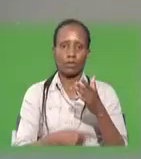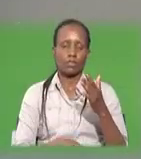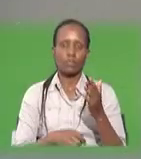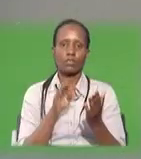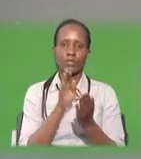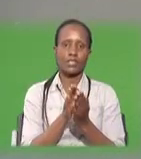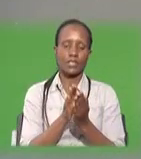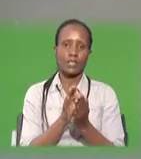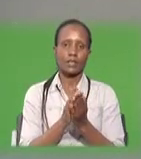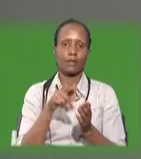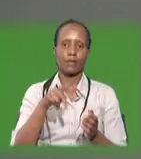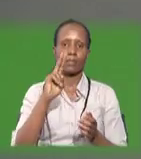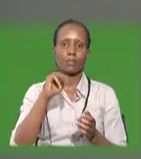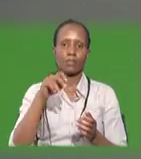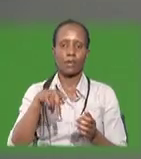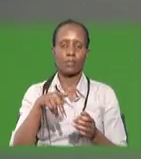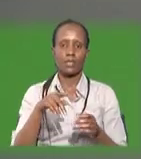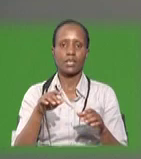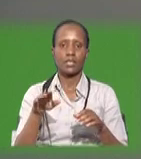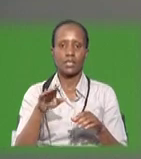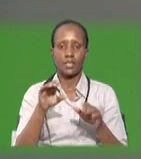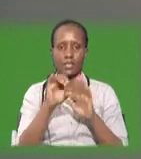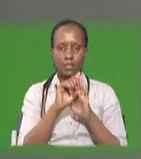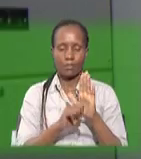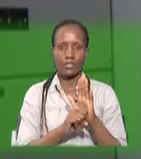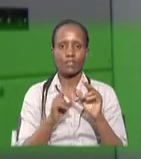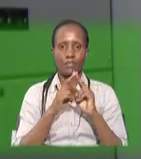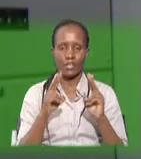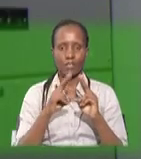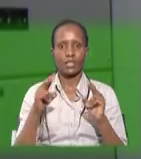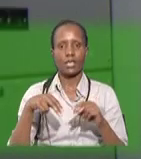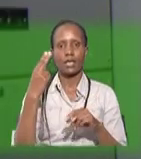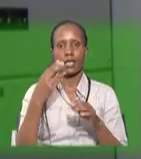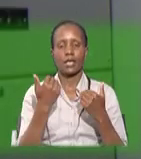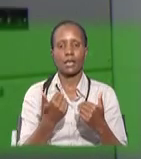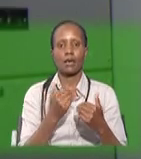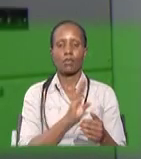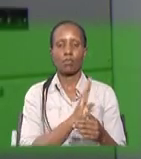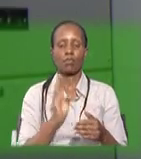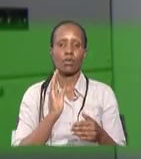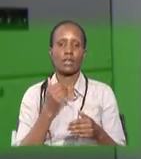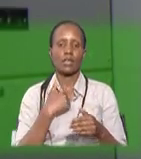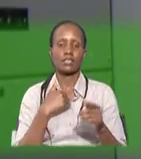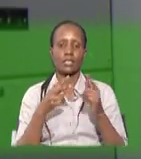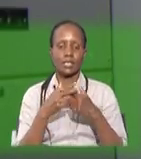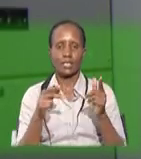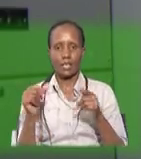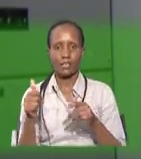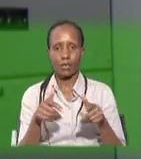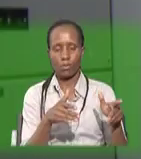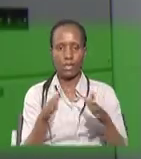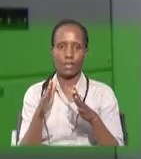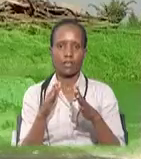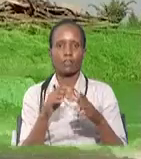The cost of maintaining pumped schemes is very high. The board has undertaken designs to adopt gravity-fed